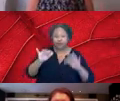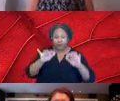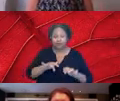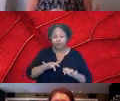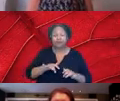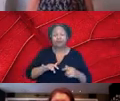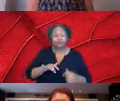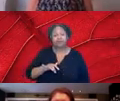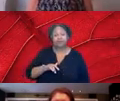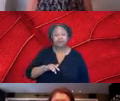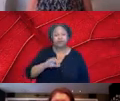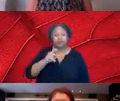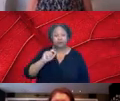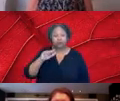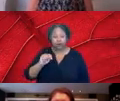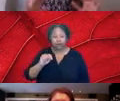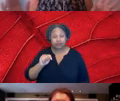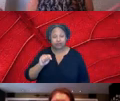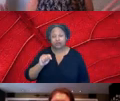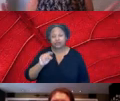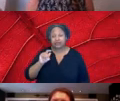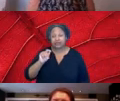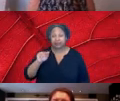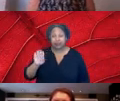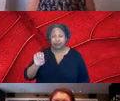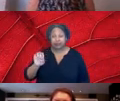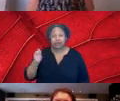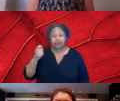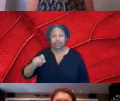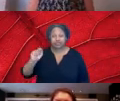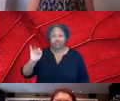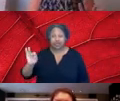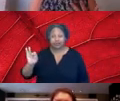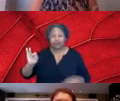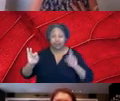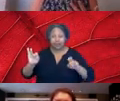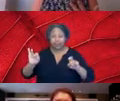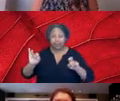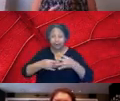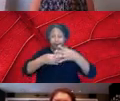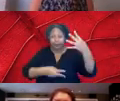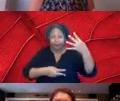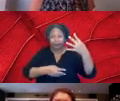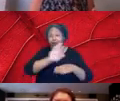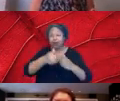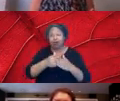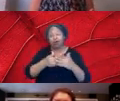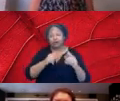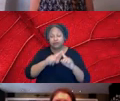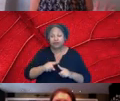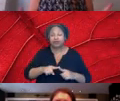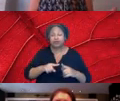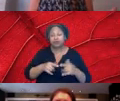smartsimple.ca/welcome/TAF and you log in, you should be able to see all the awards that are open and accepting nominations. So you'll see the Indigenous Artist Award and the Community Arts